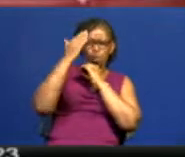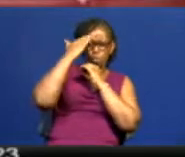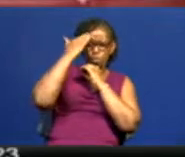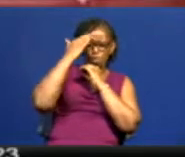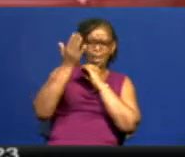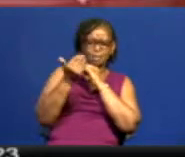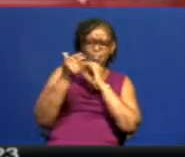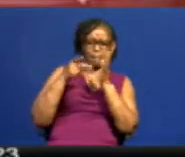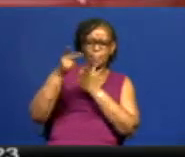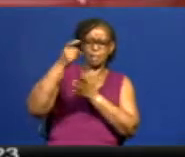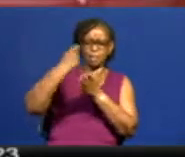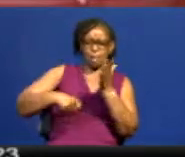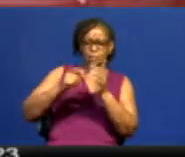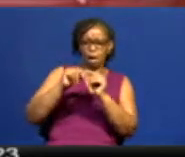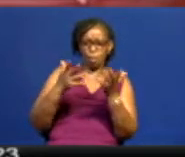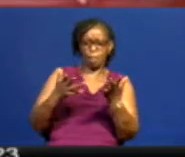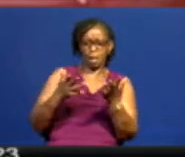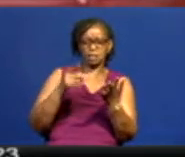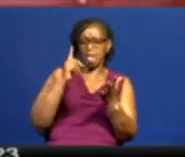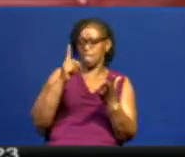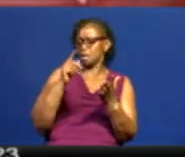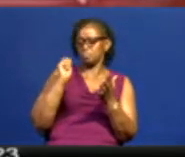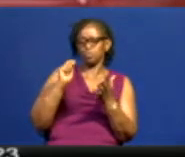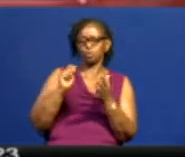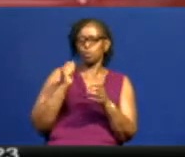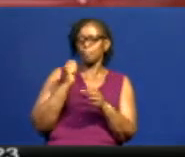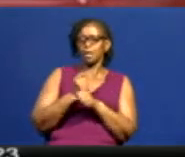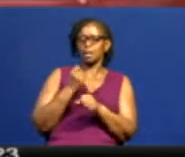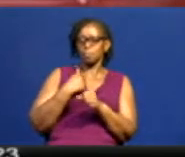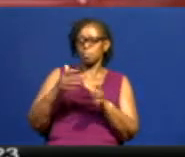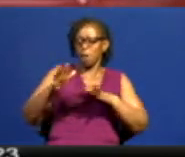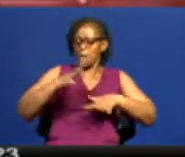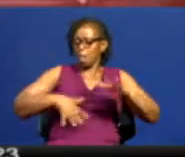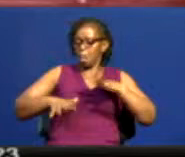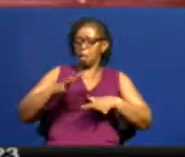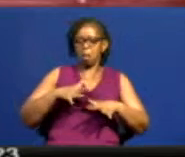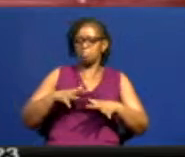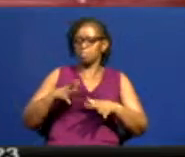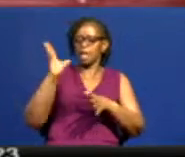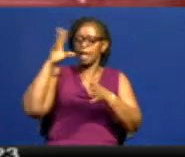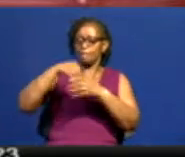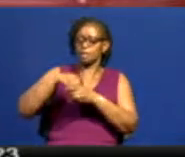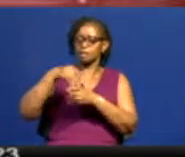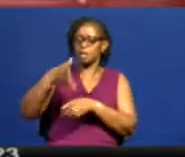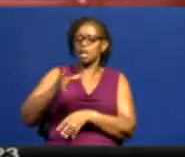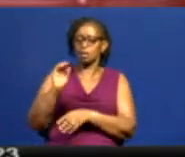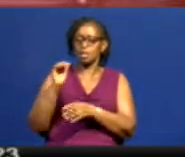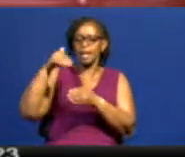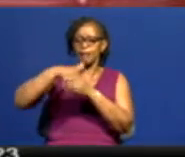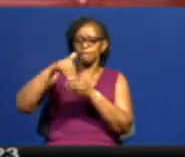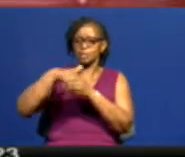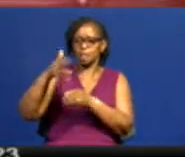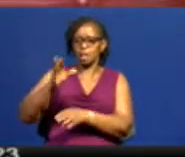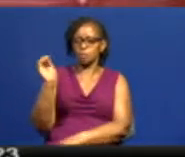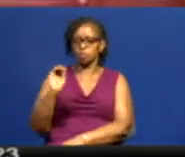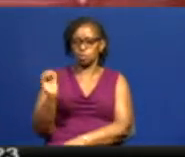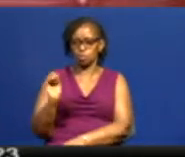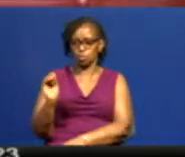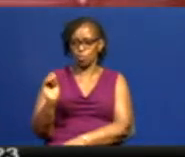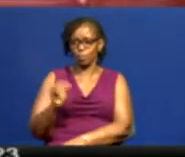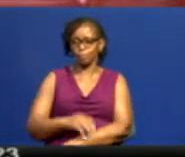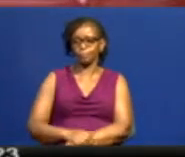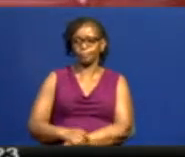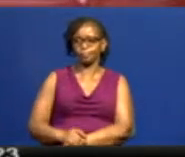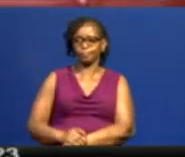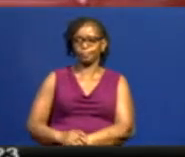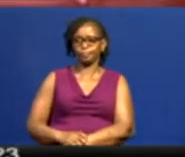dissuading in terms of people, deciding to put their money. Investments will not come for a few days, it won't come for a few years, it's for a long